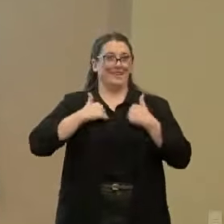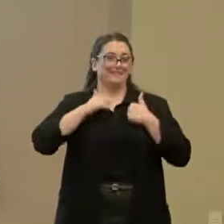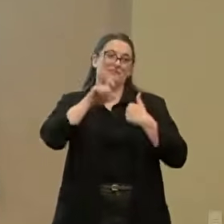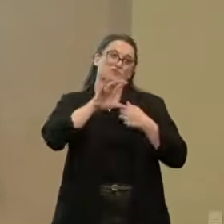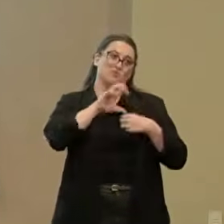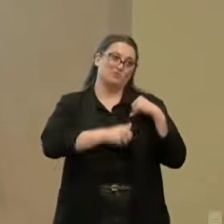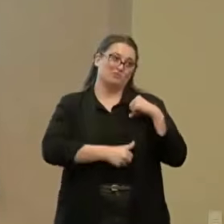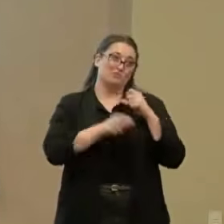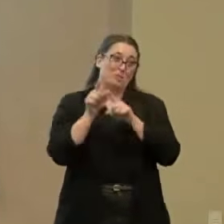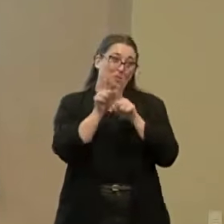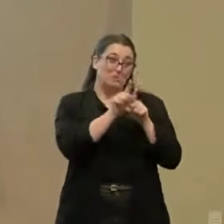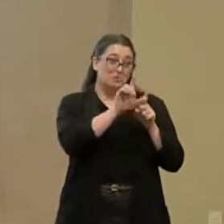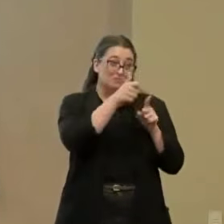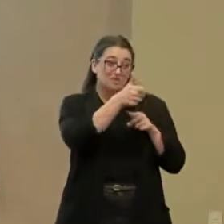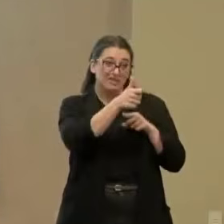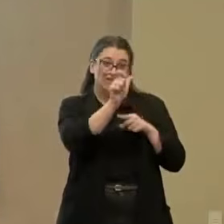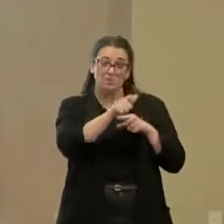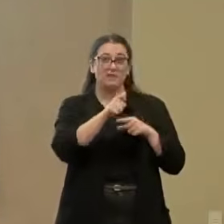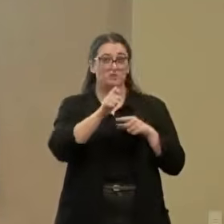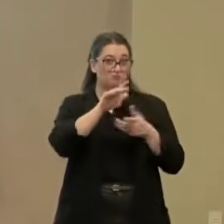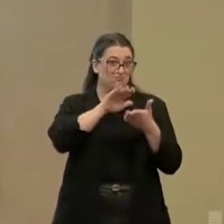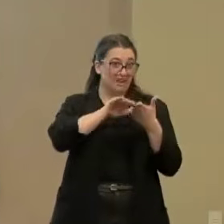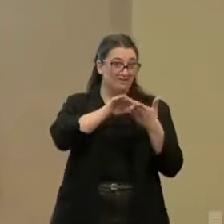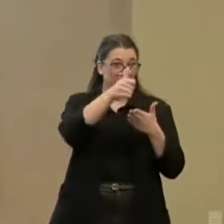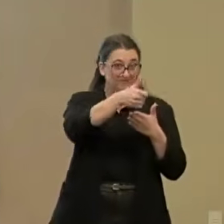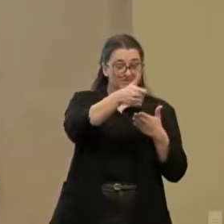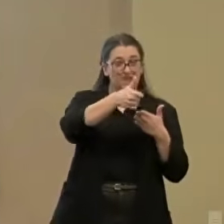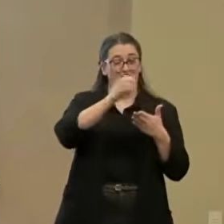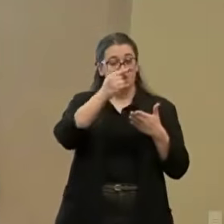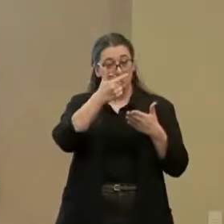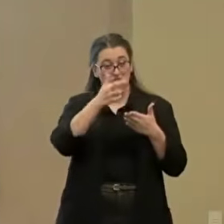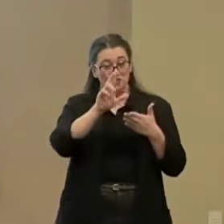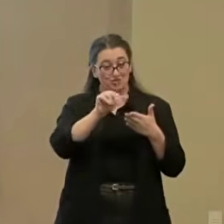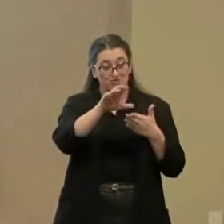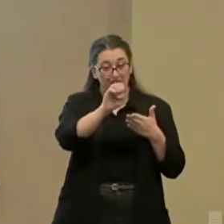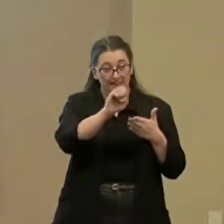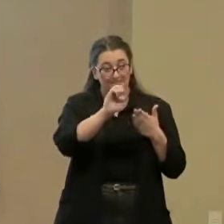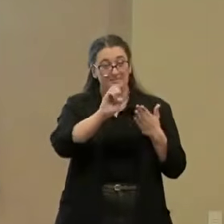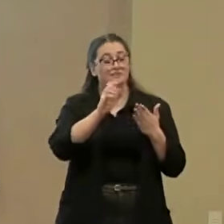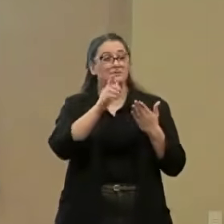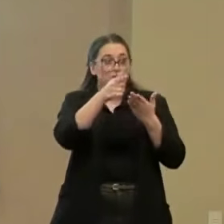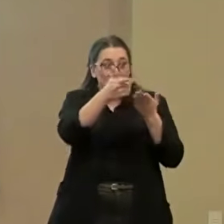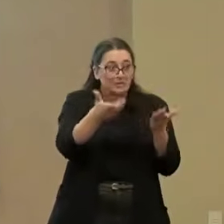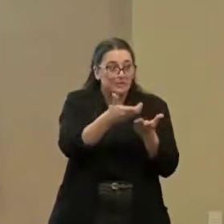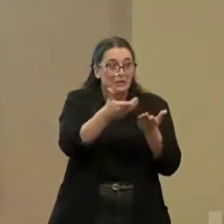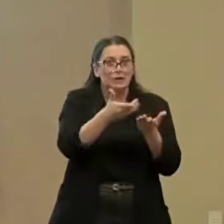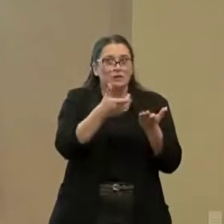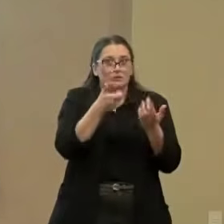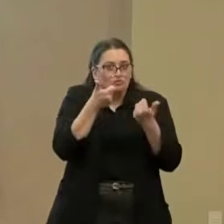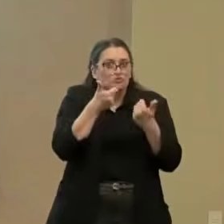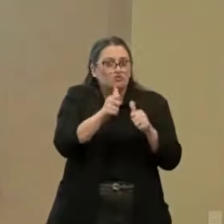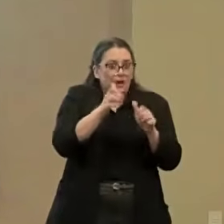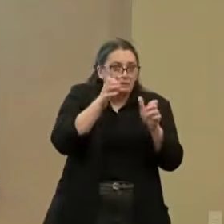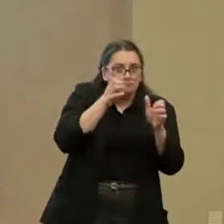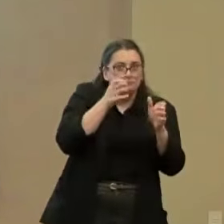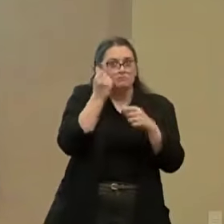need to give yourself grace. You being there for her, even being here and trying, speaks a lot to